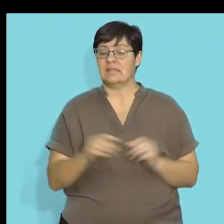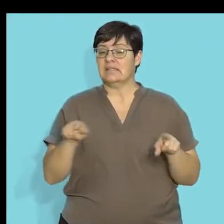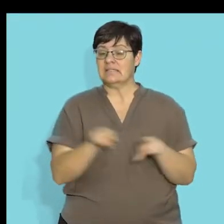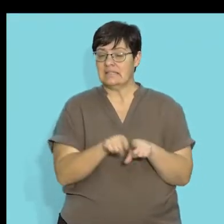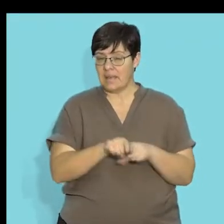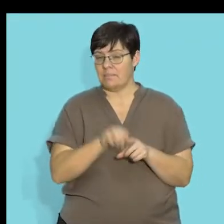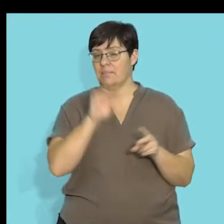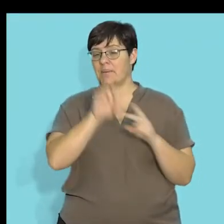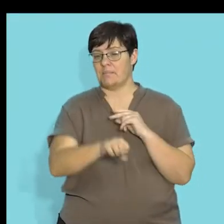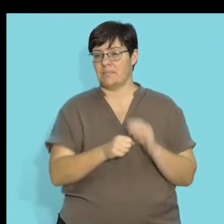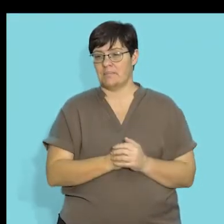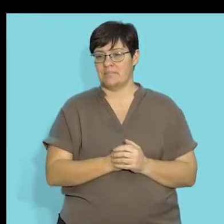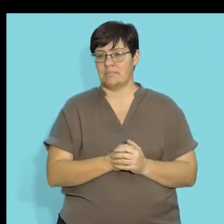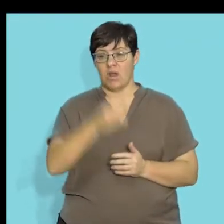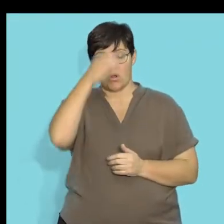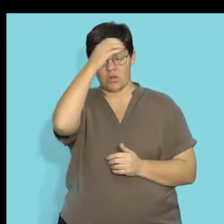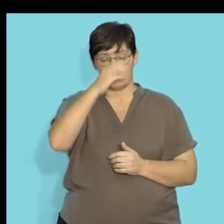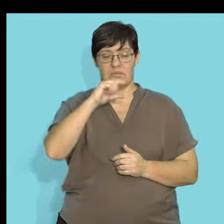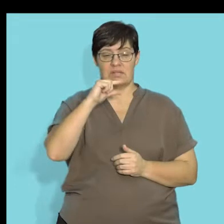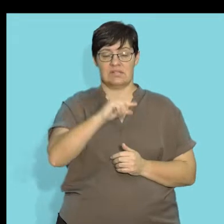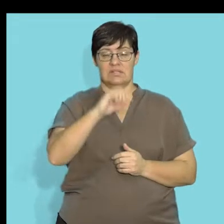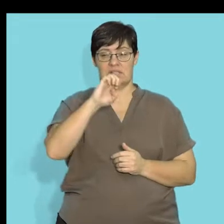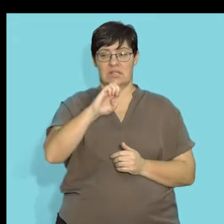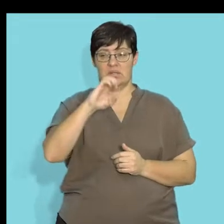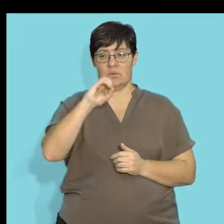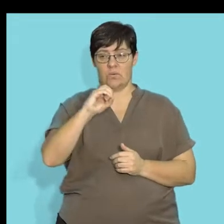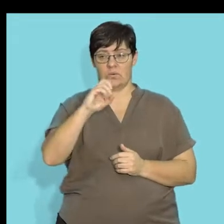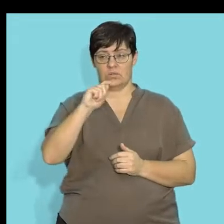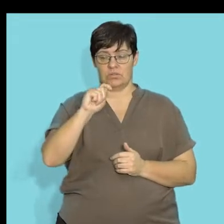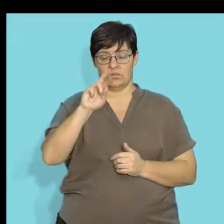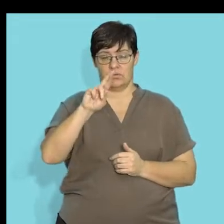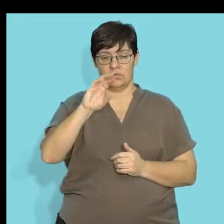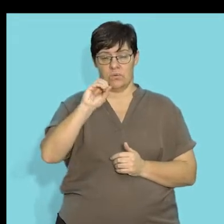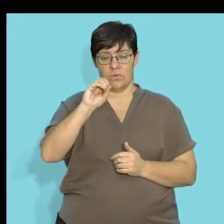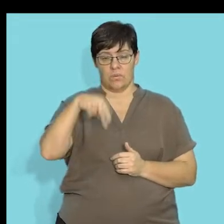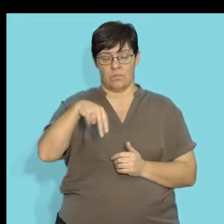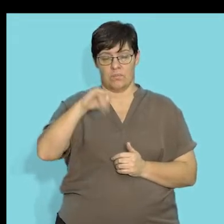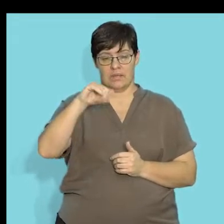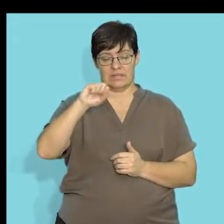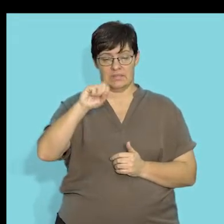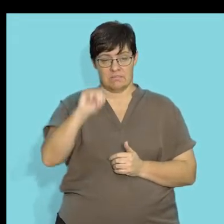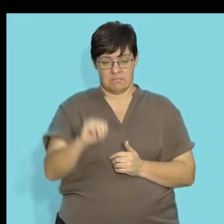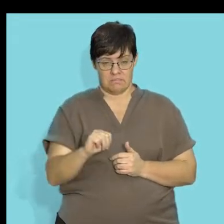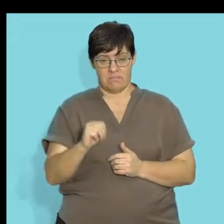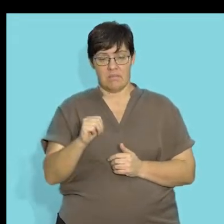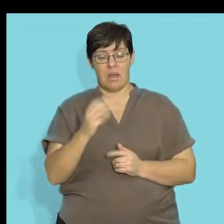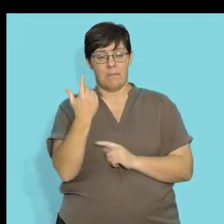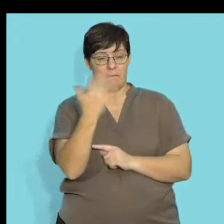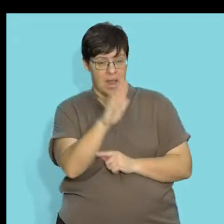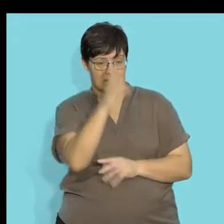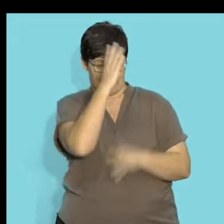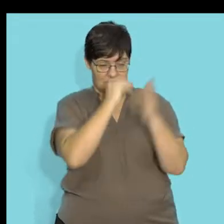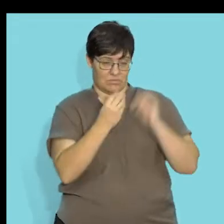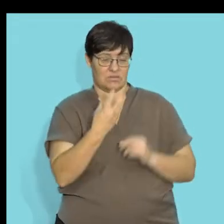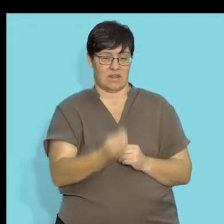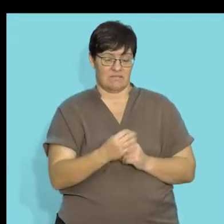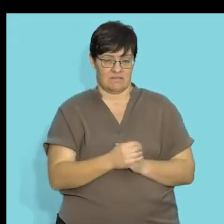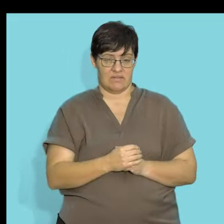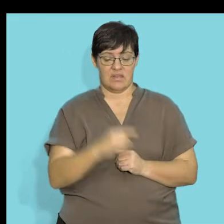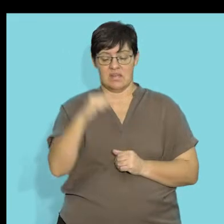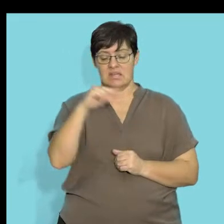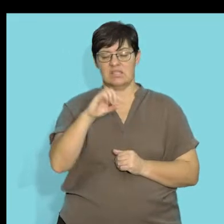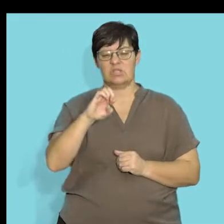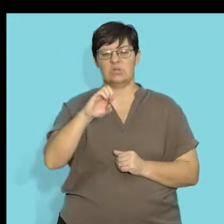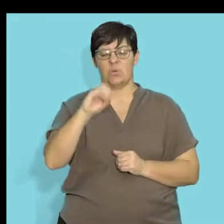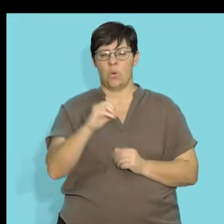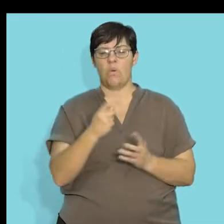We also need to recognize that the concept of geotropism is present and experienced by plants. Geo comes from